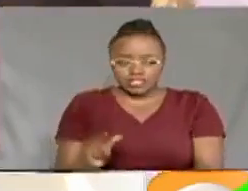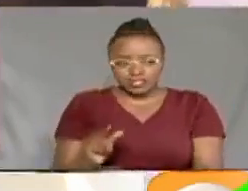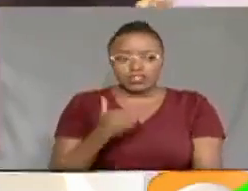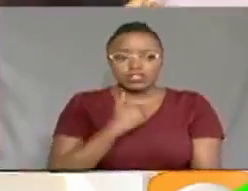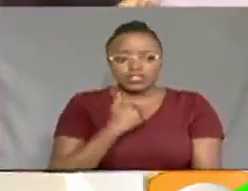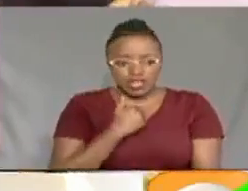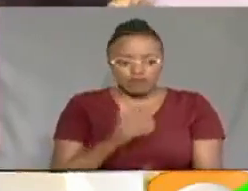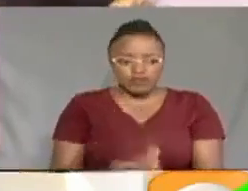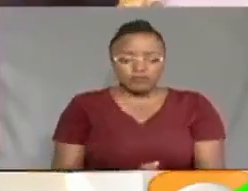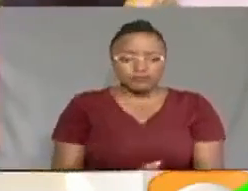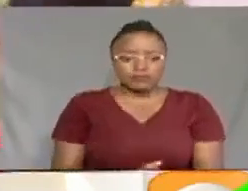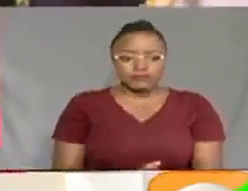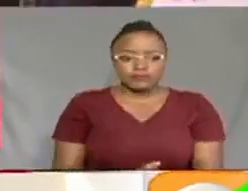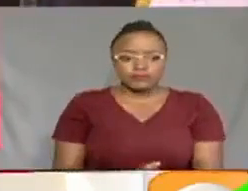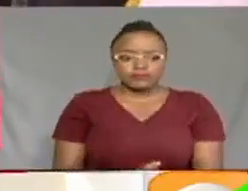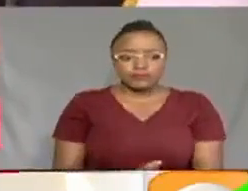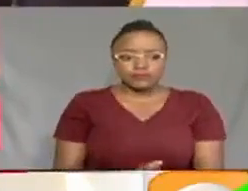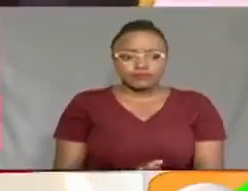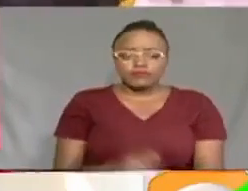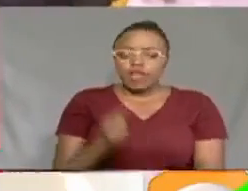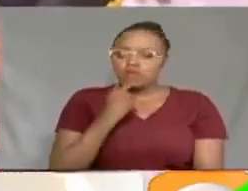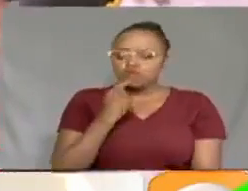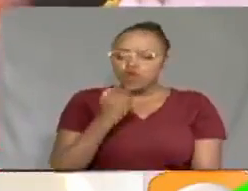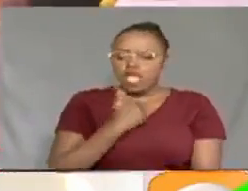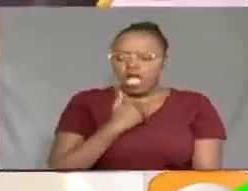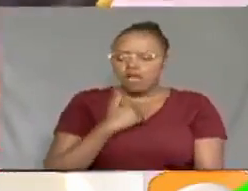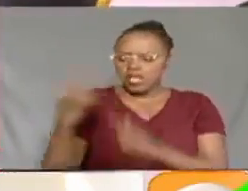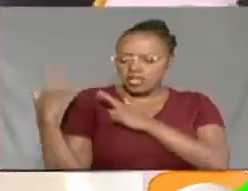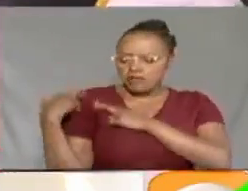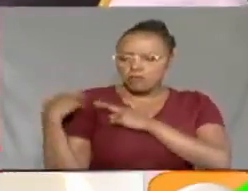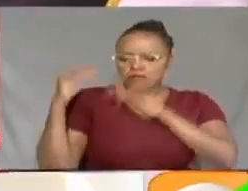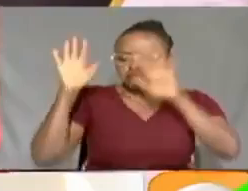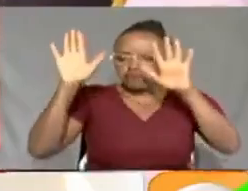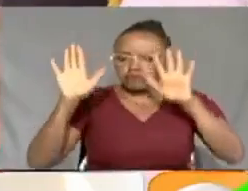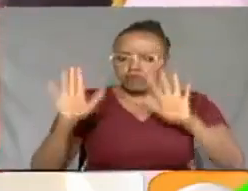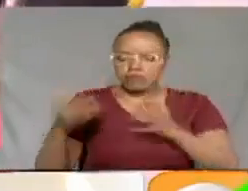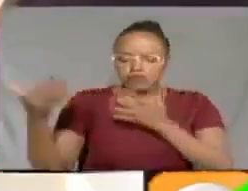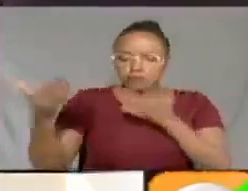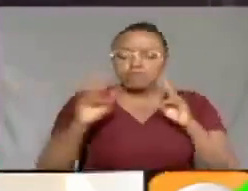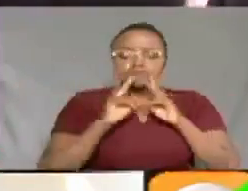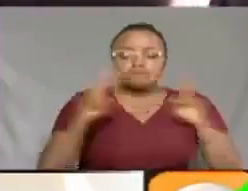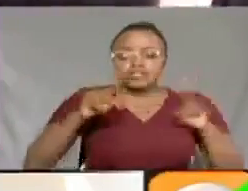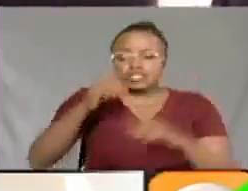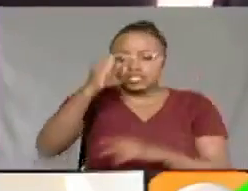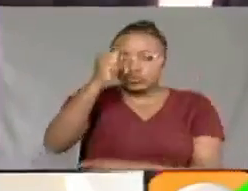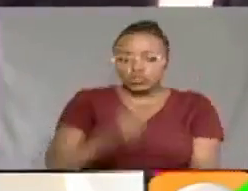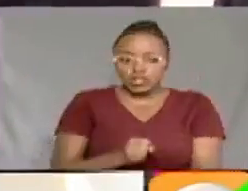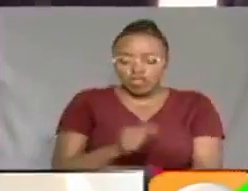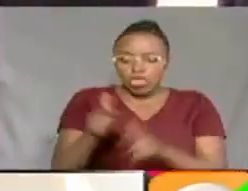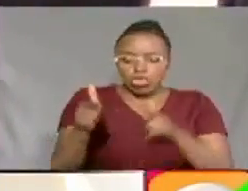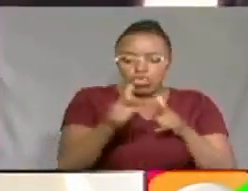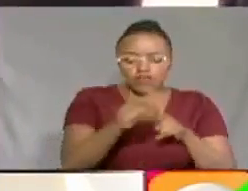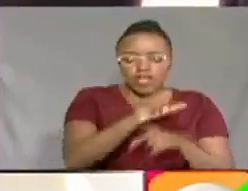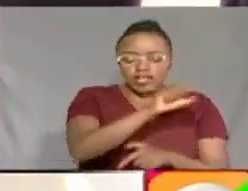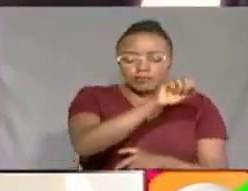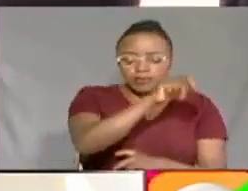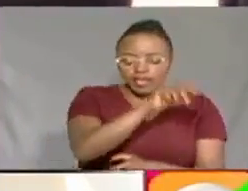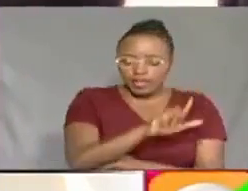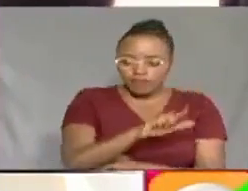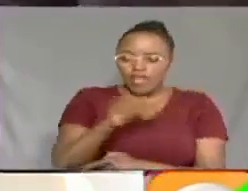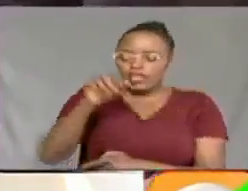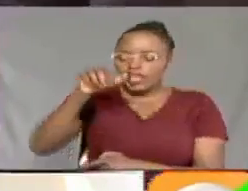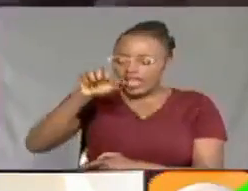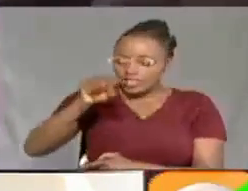registered. Moi played a pivotal role in brokering peace in Sudan between the warring SPLA and